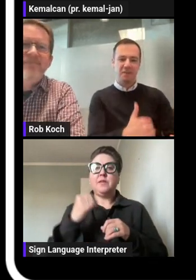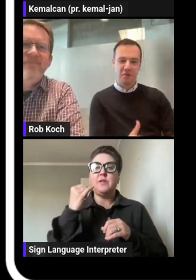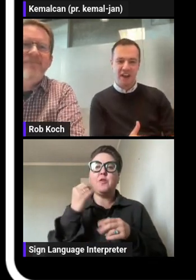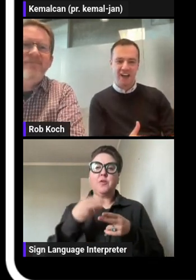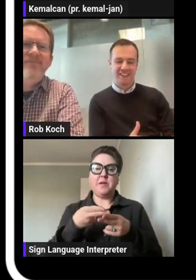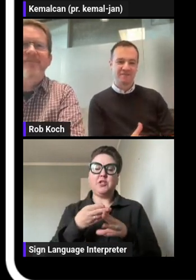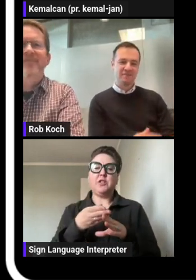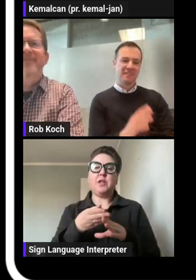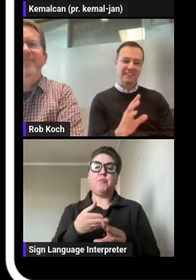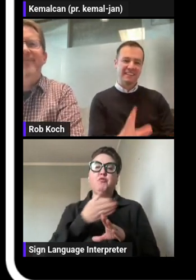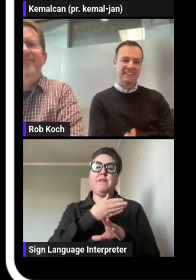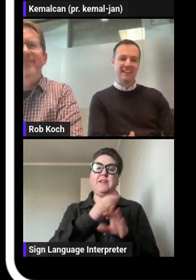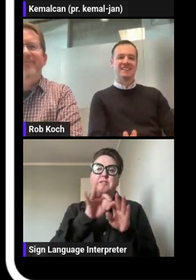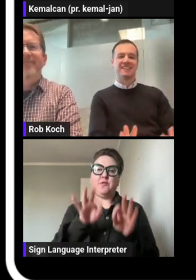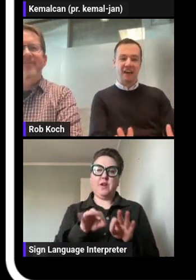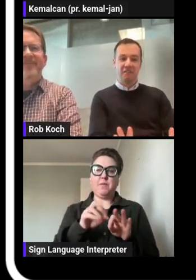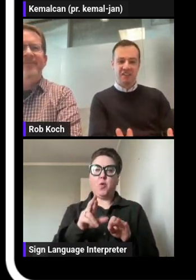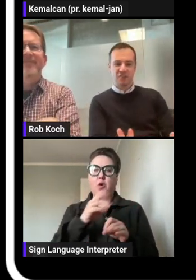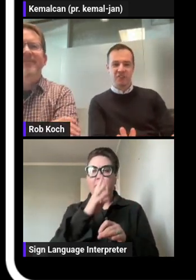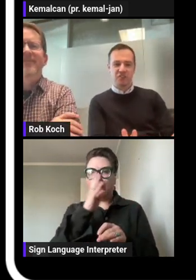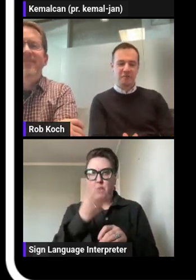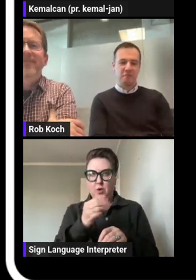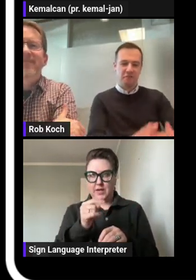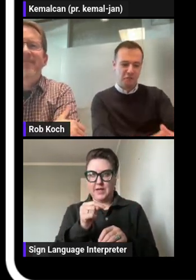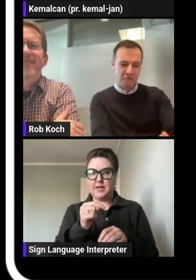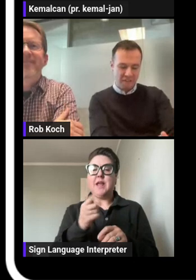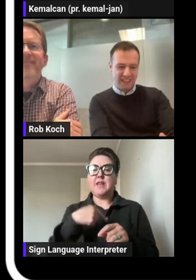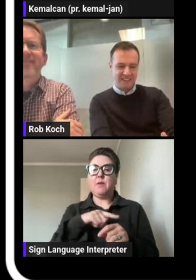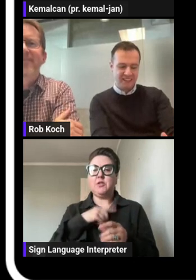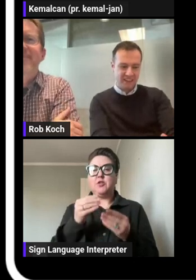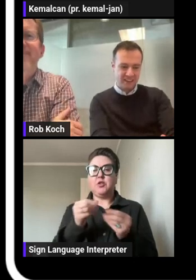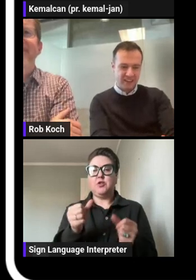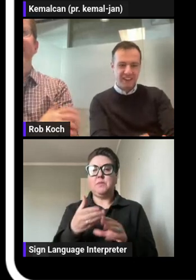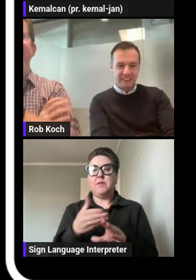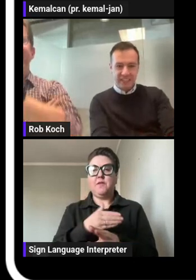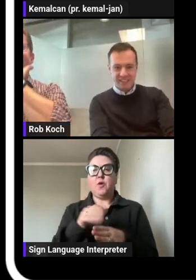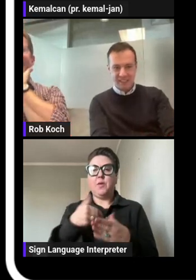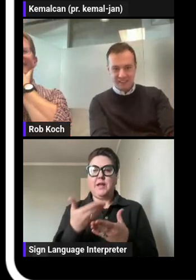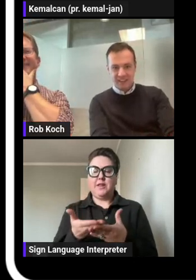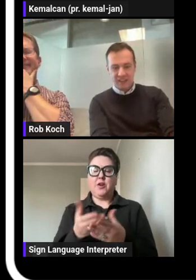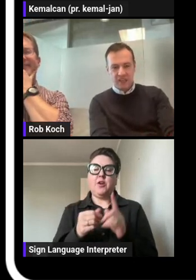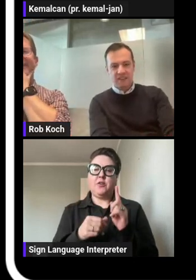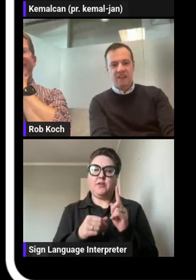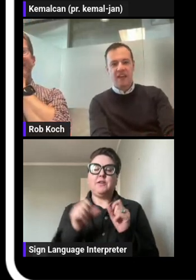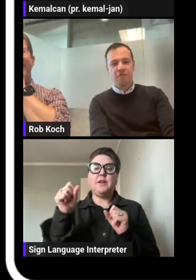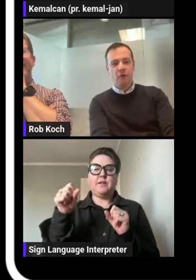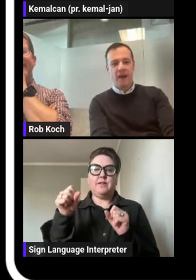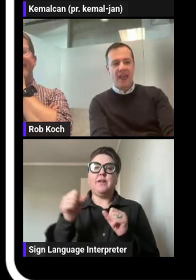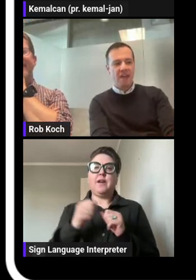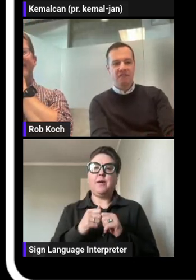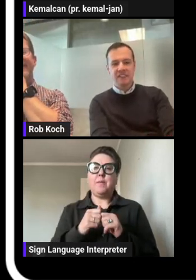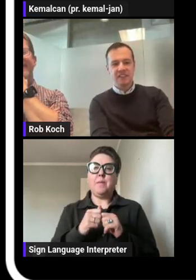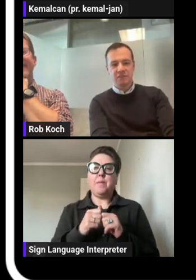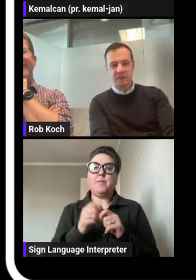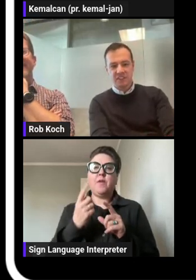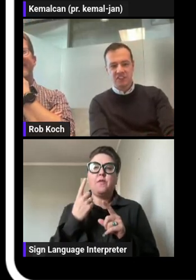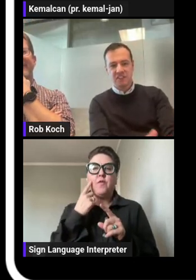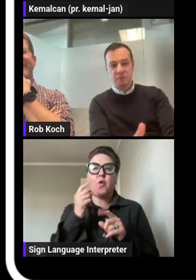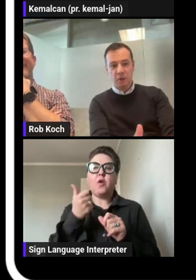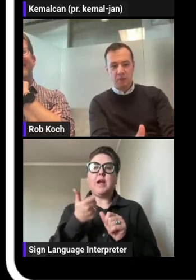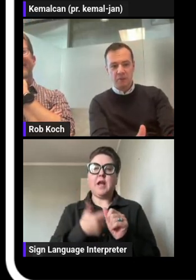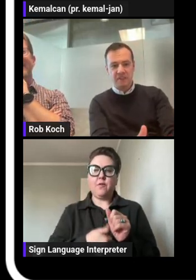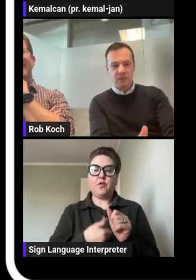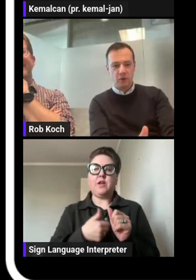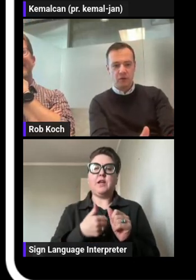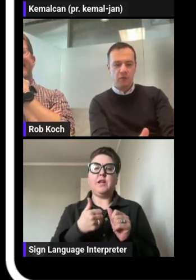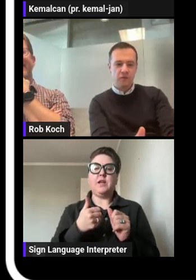previous frame or not. That was our solution. But before when we get there, yes, for every single prediction,